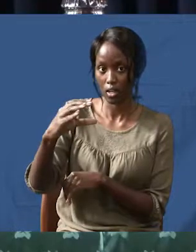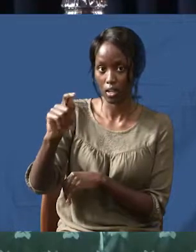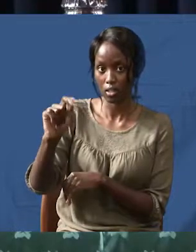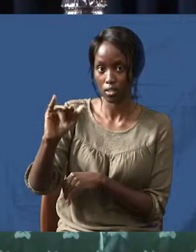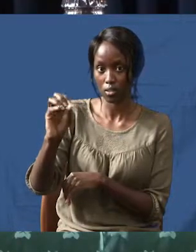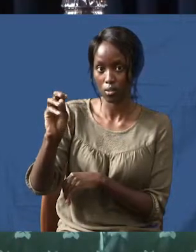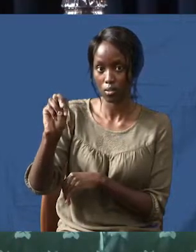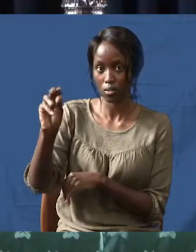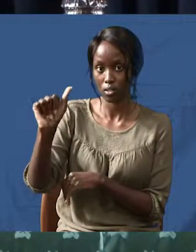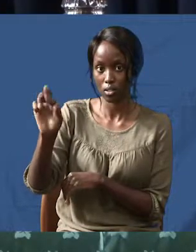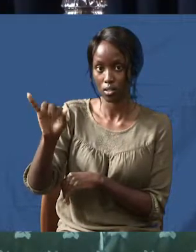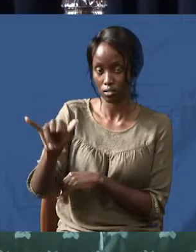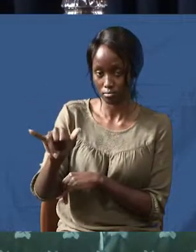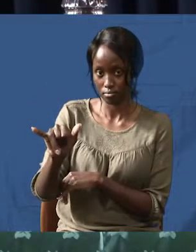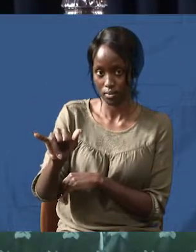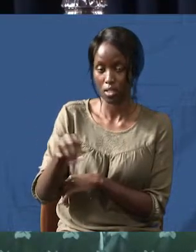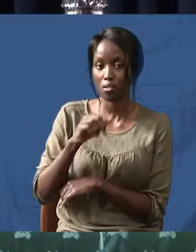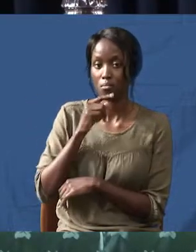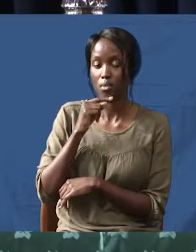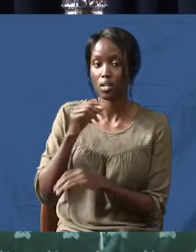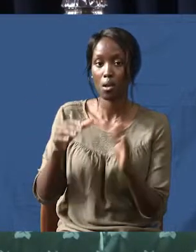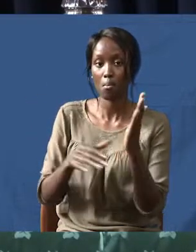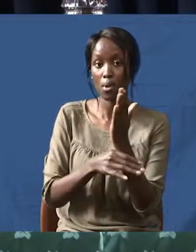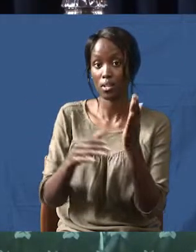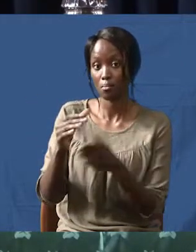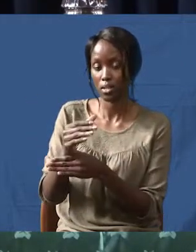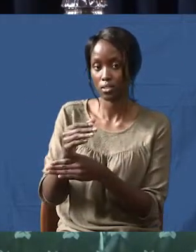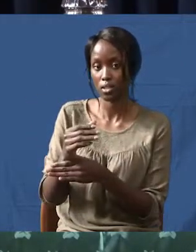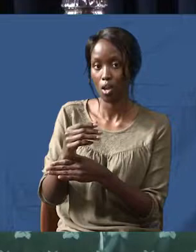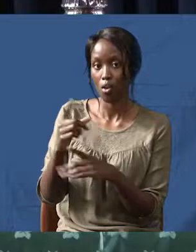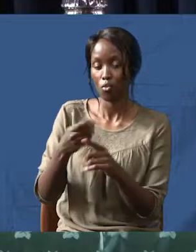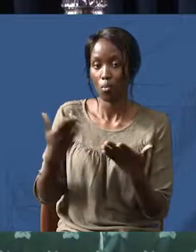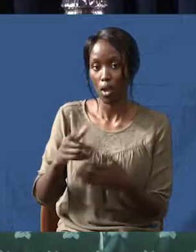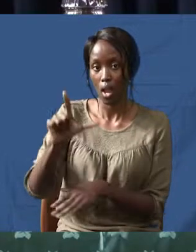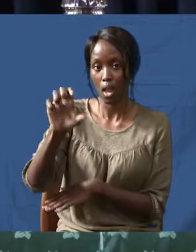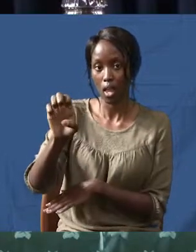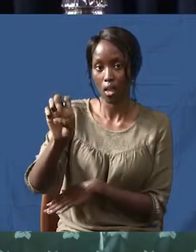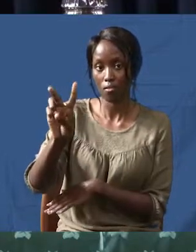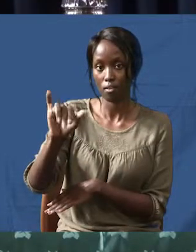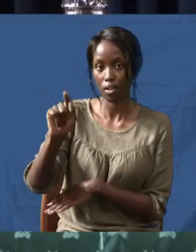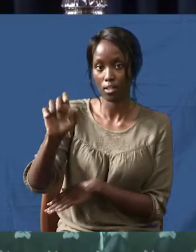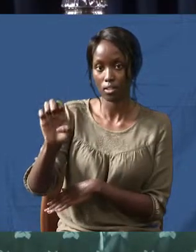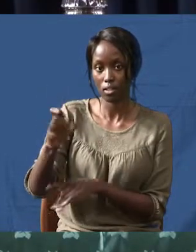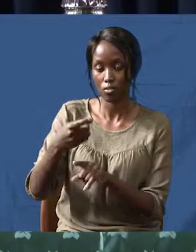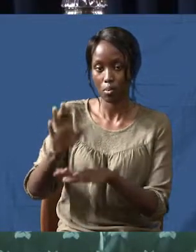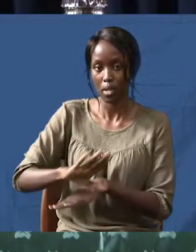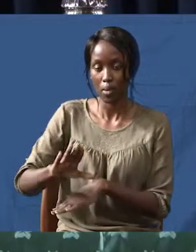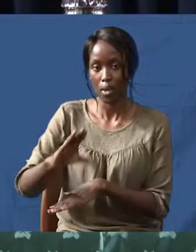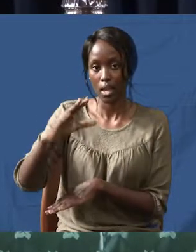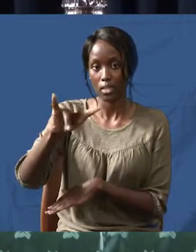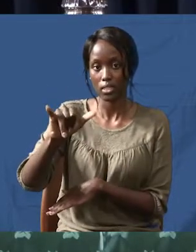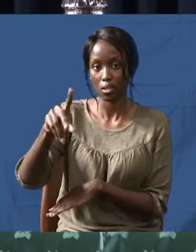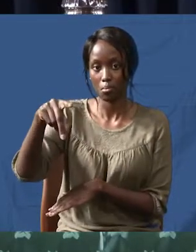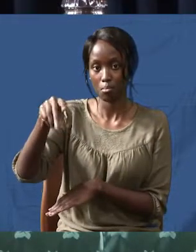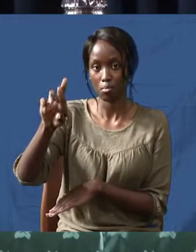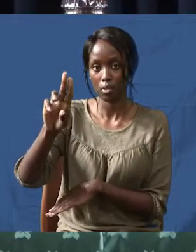Bible Characters, Barnabas was a Levite from Cyprus who led not